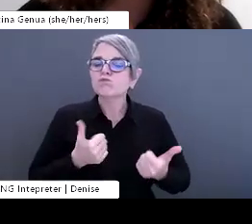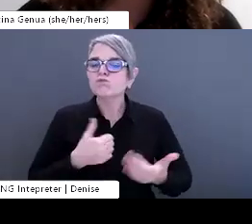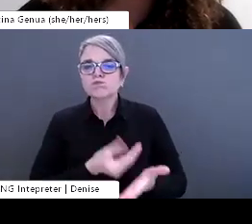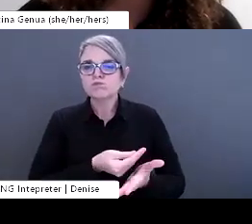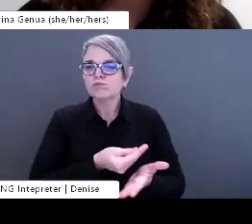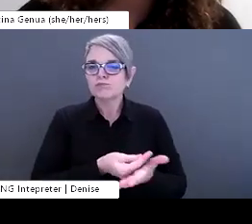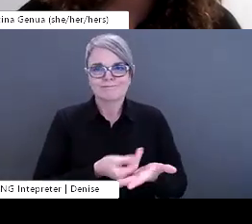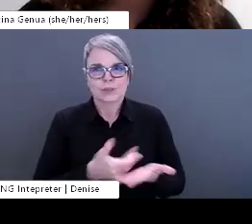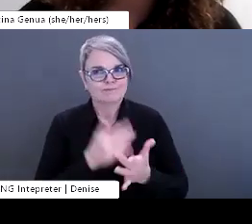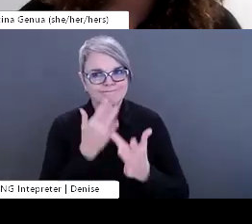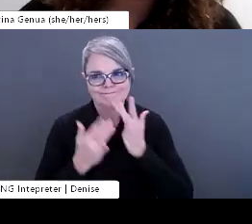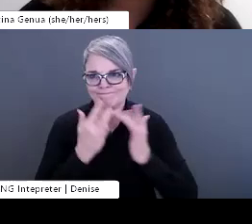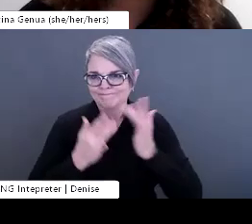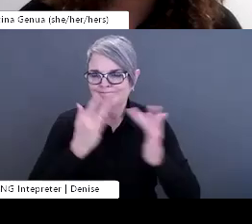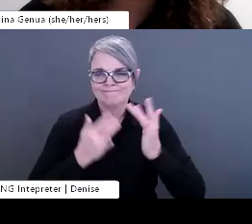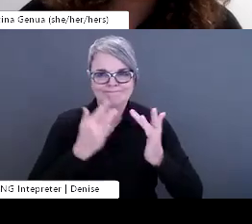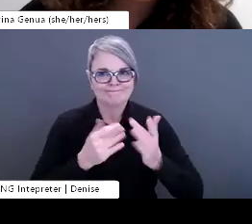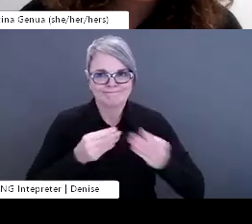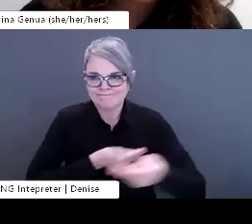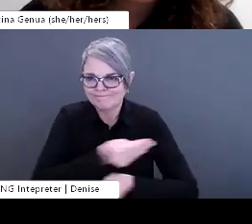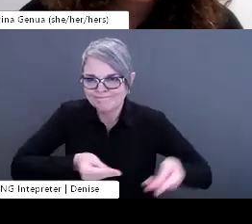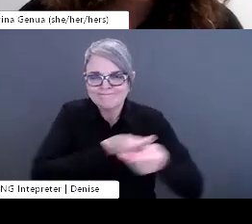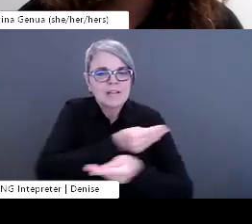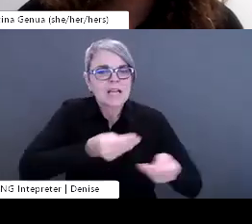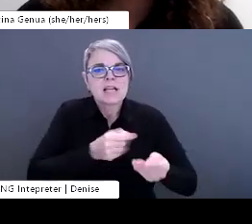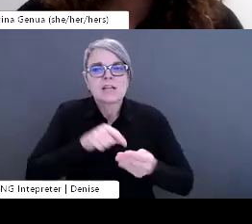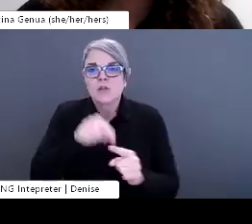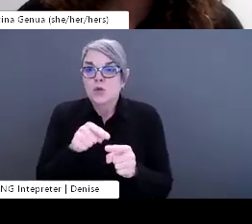the savings account until she has some extra money to put into it.